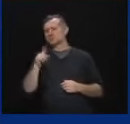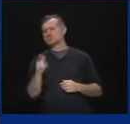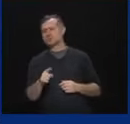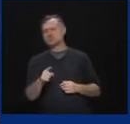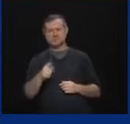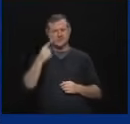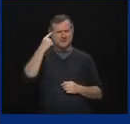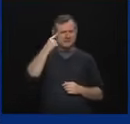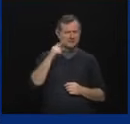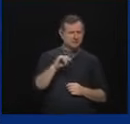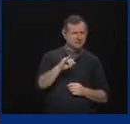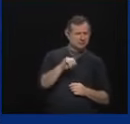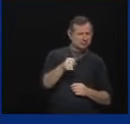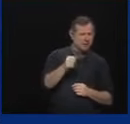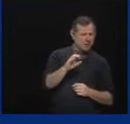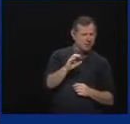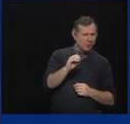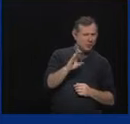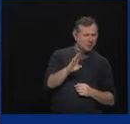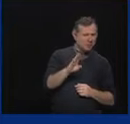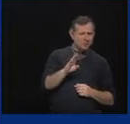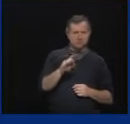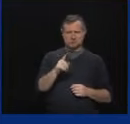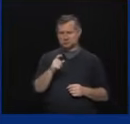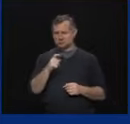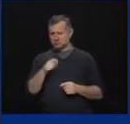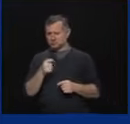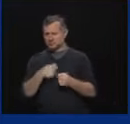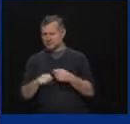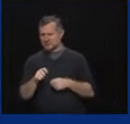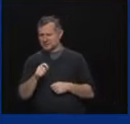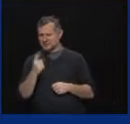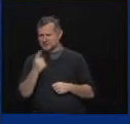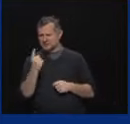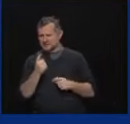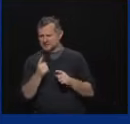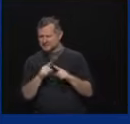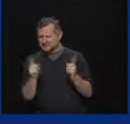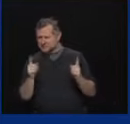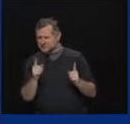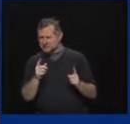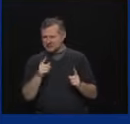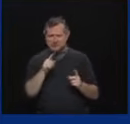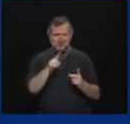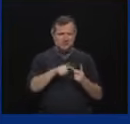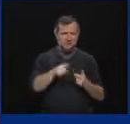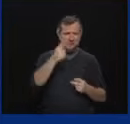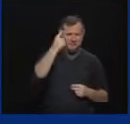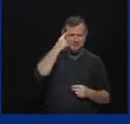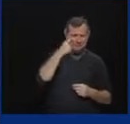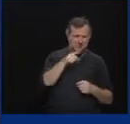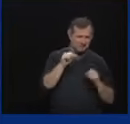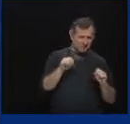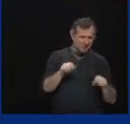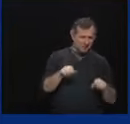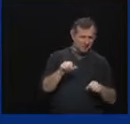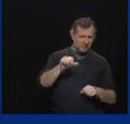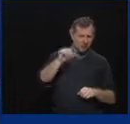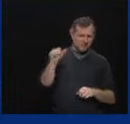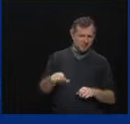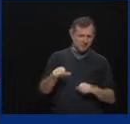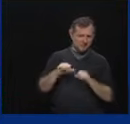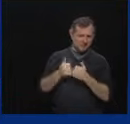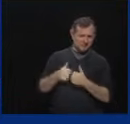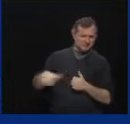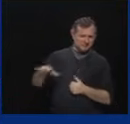by something completely different? And do you think it's possible for an agency to police itself, or Albany to police itself? I said that